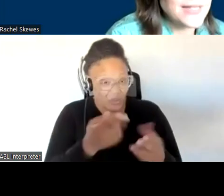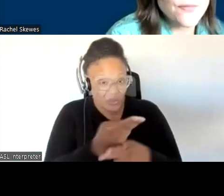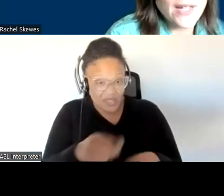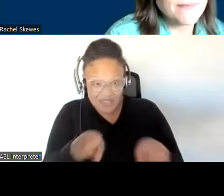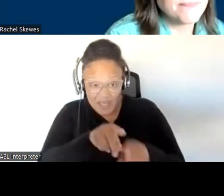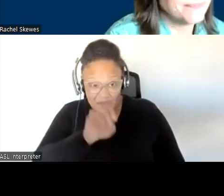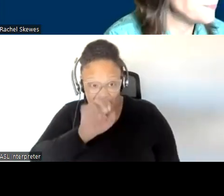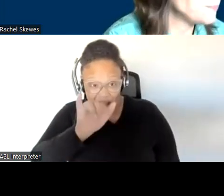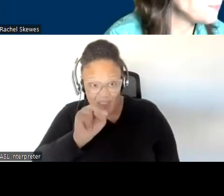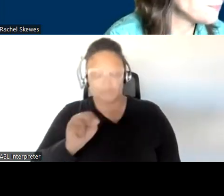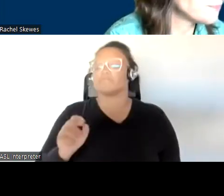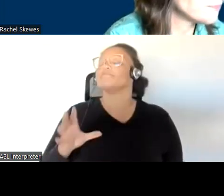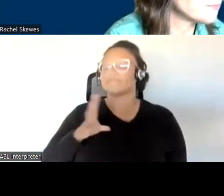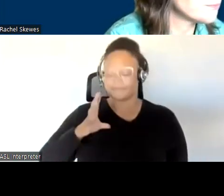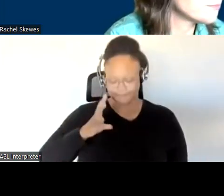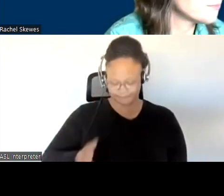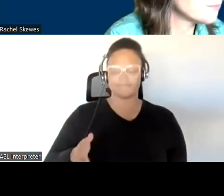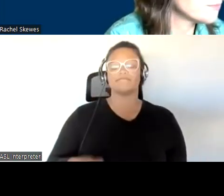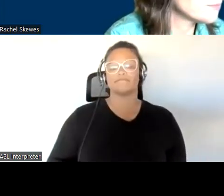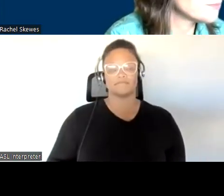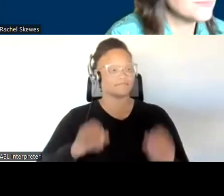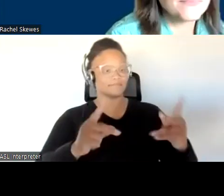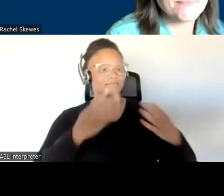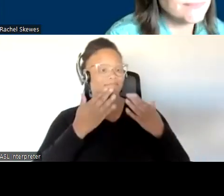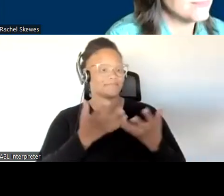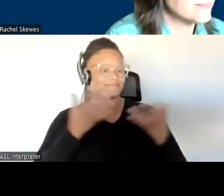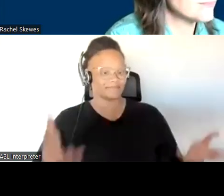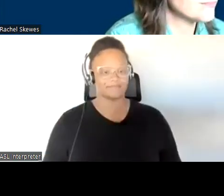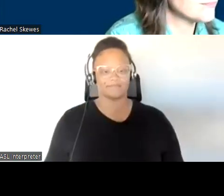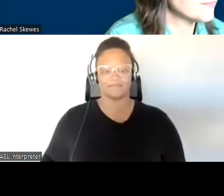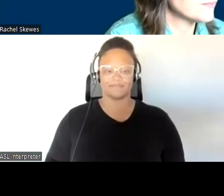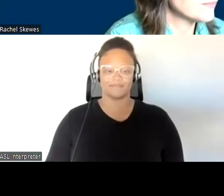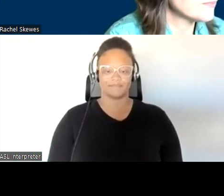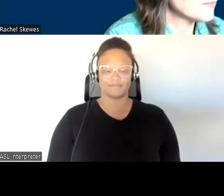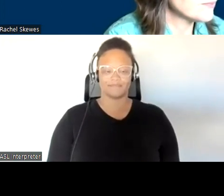Yep, that's fine. Okay, thank you so much. I appreciate it.